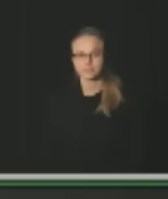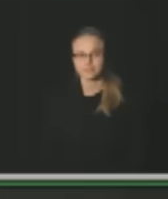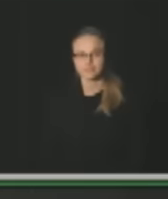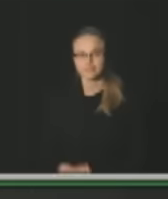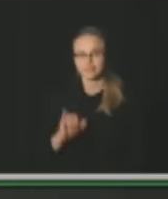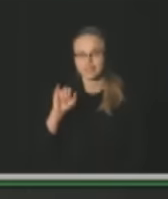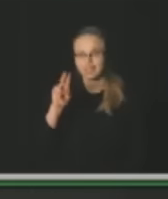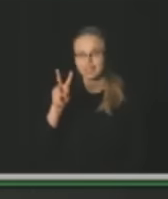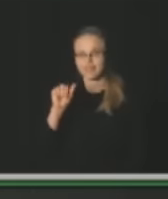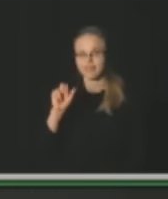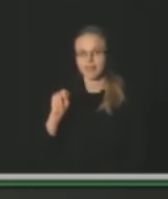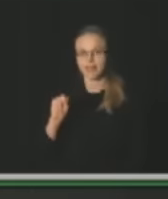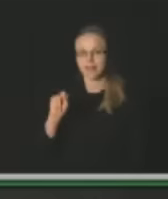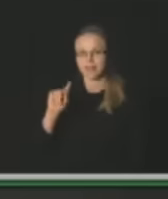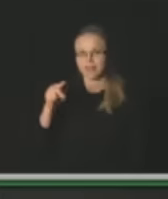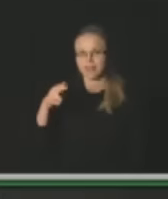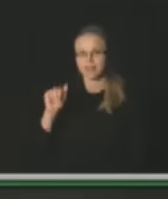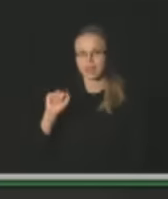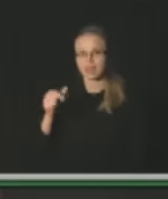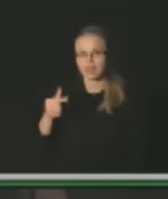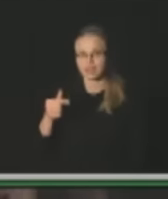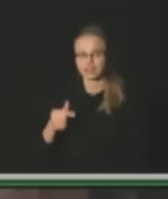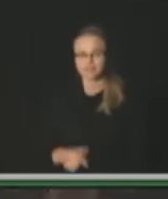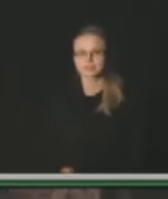Yvonne Tang.